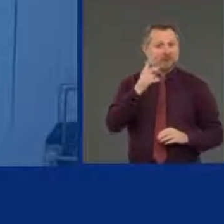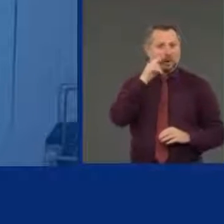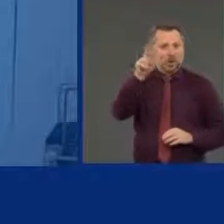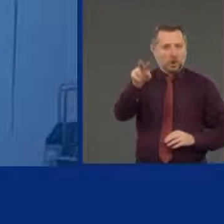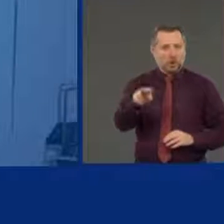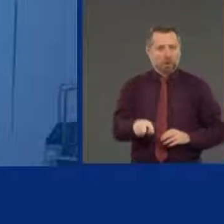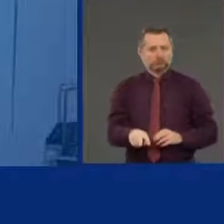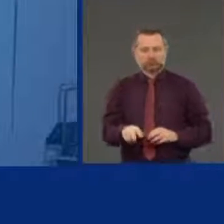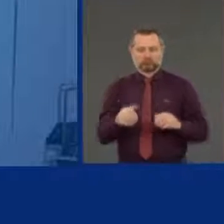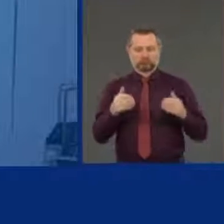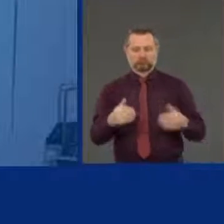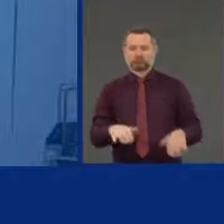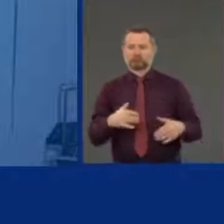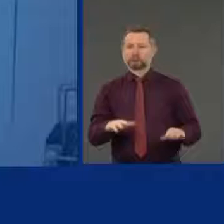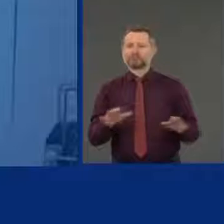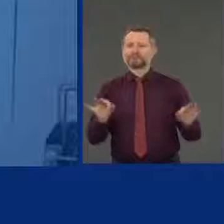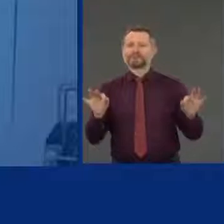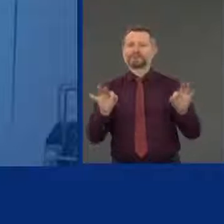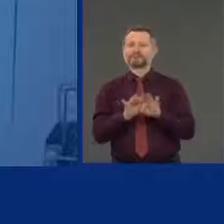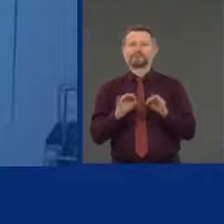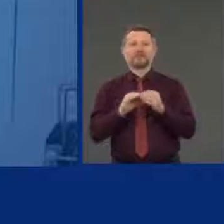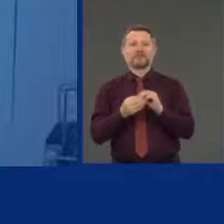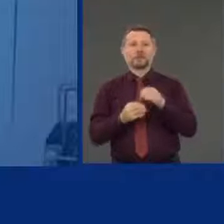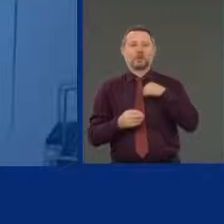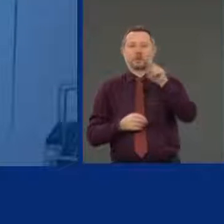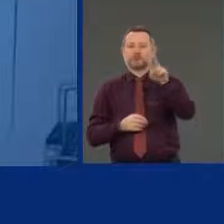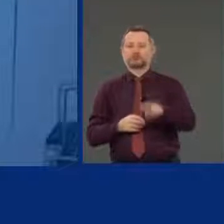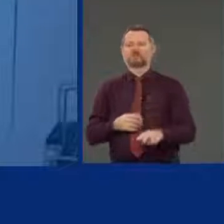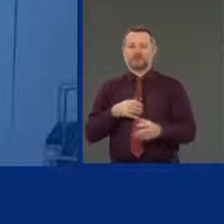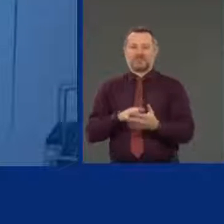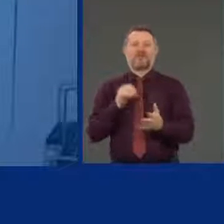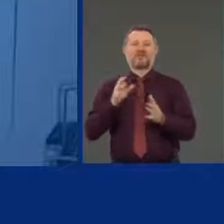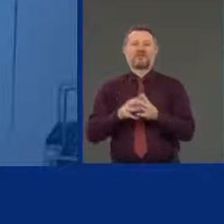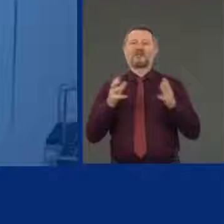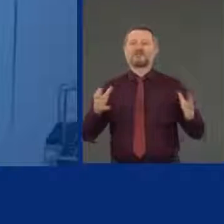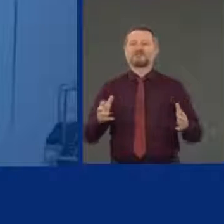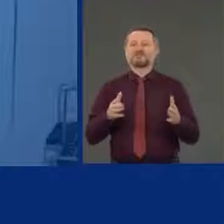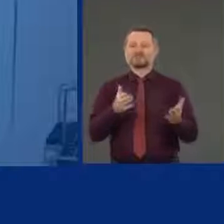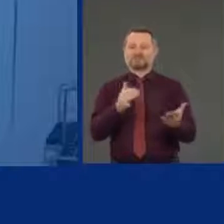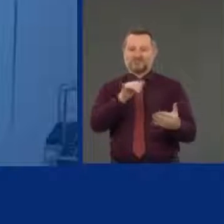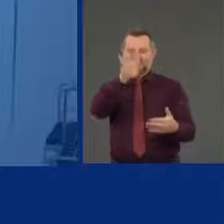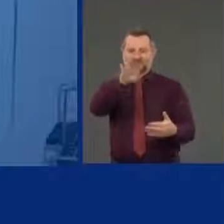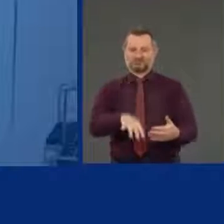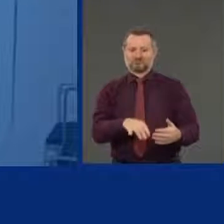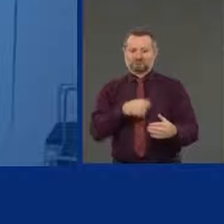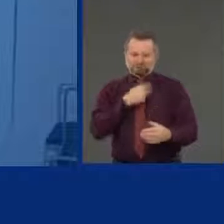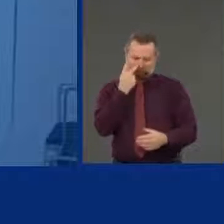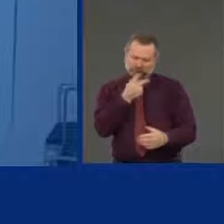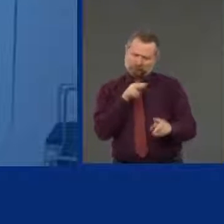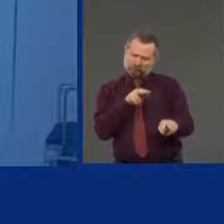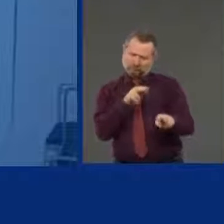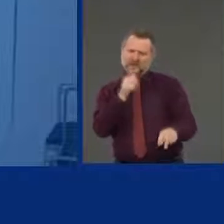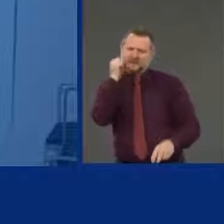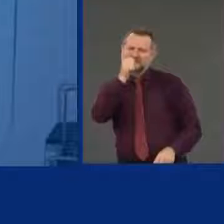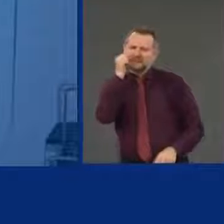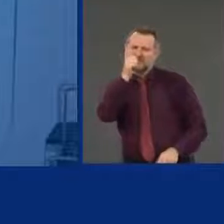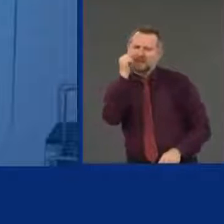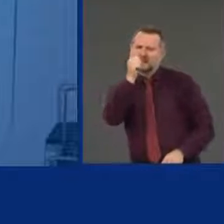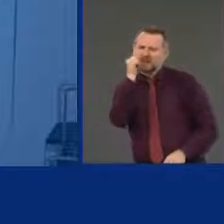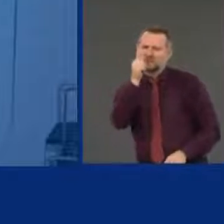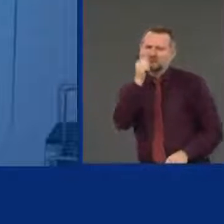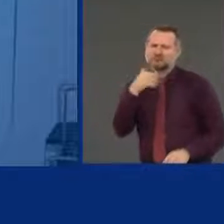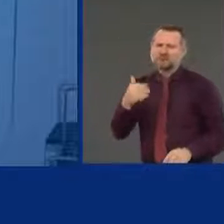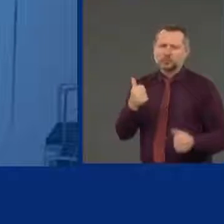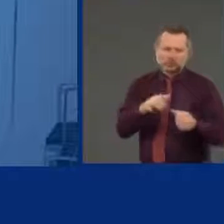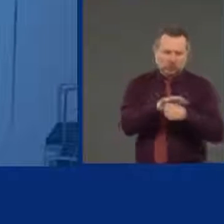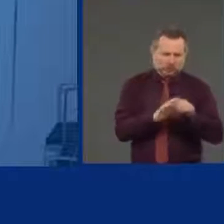significant because we watch the numbers. We watch the numbers on a day-to-day basis, but we watch them geographically